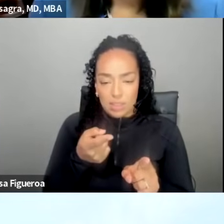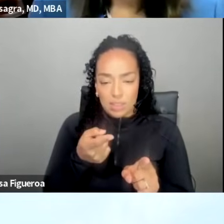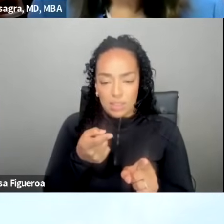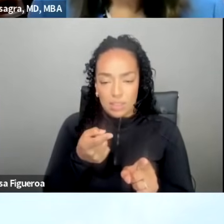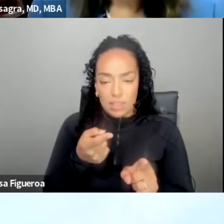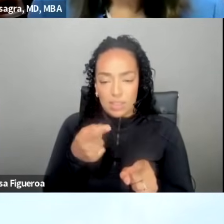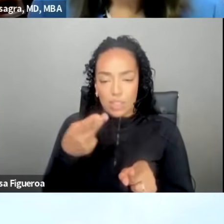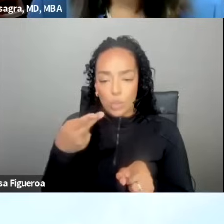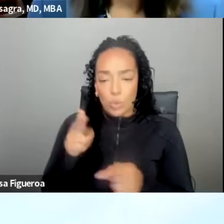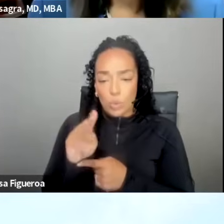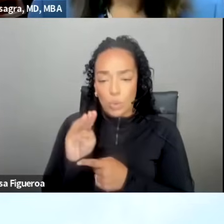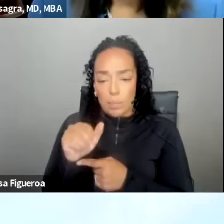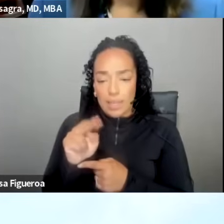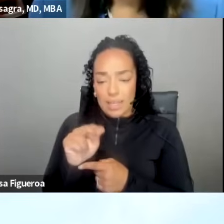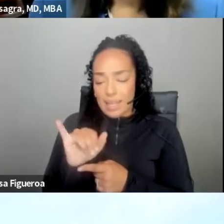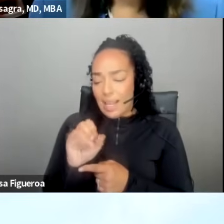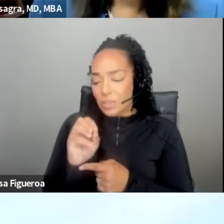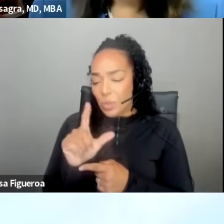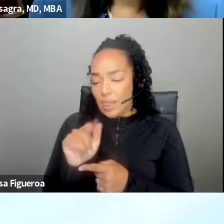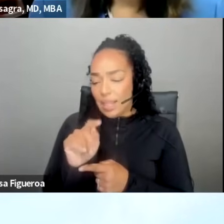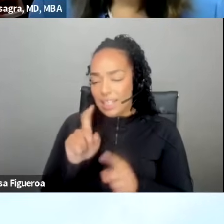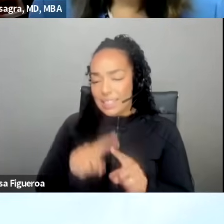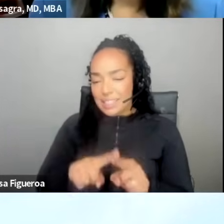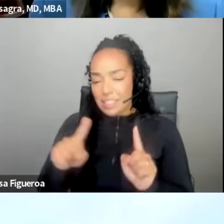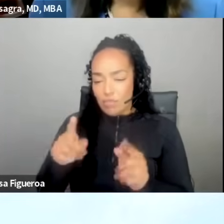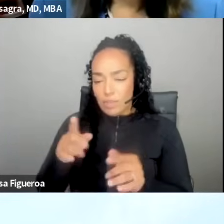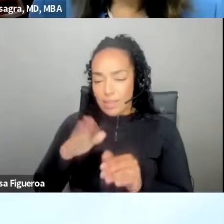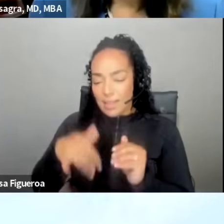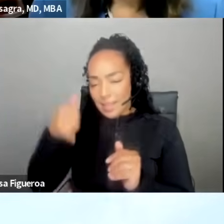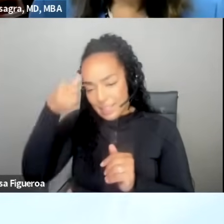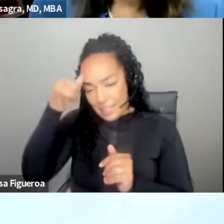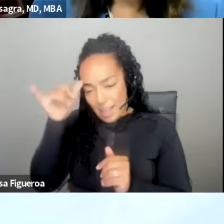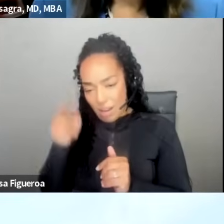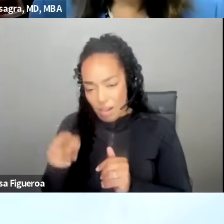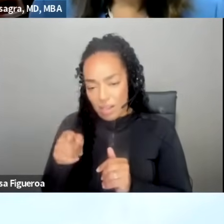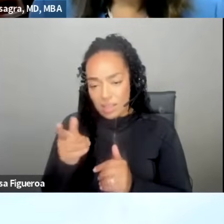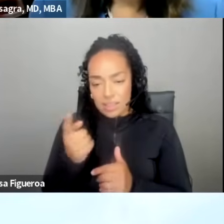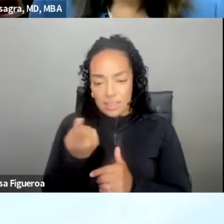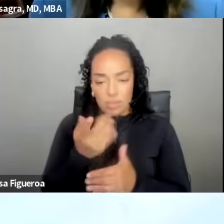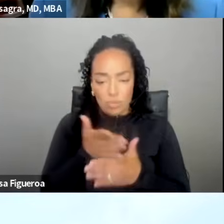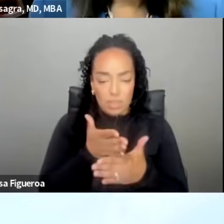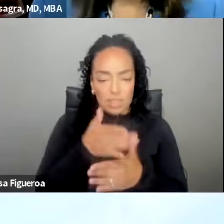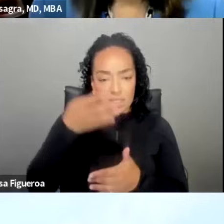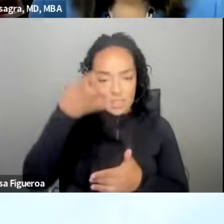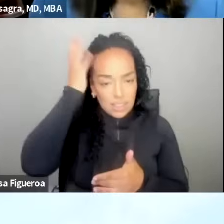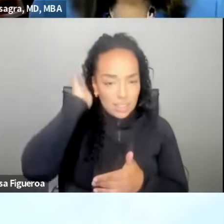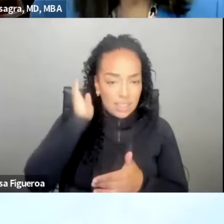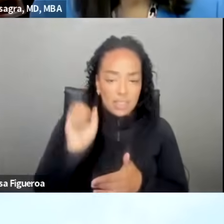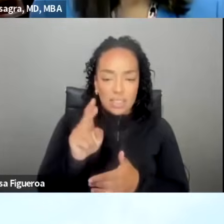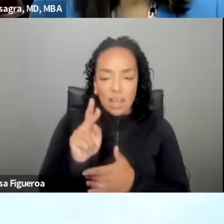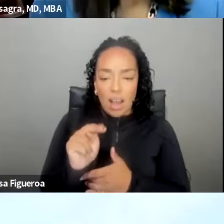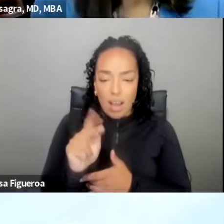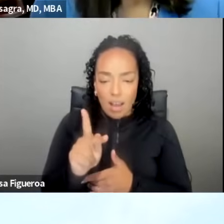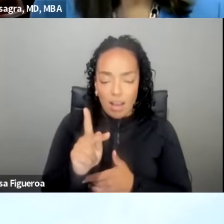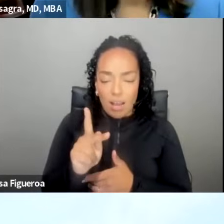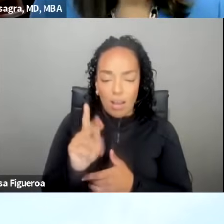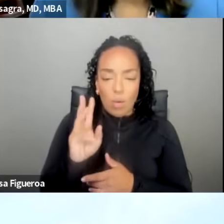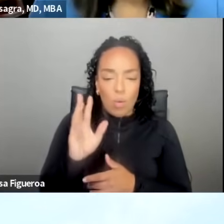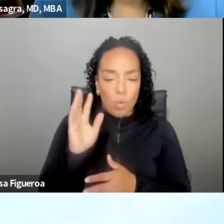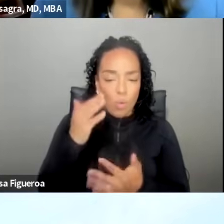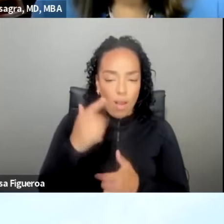than the cattle isolates, and somewhere between sort of skunk wildlife and the cattle. And how